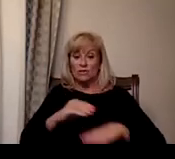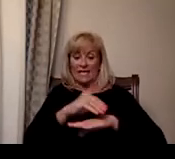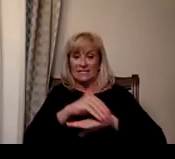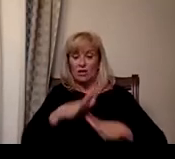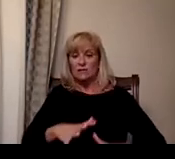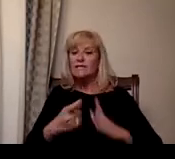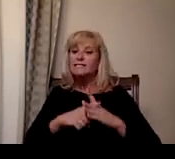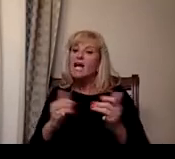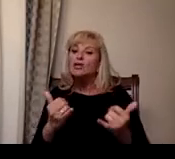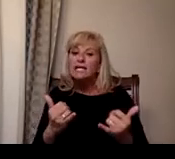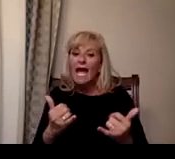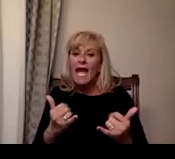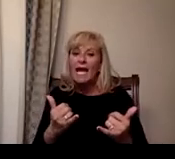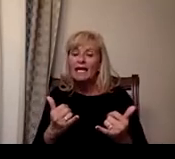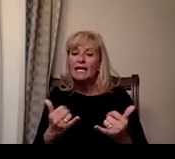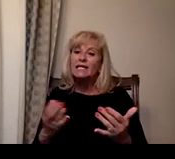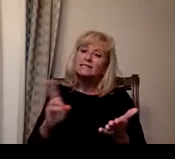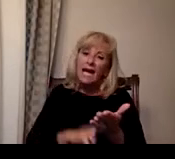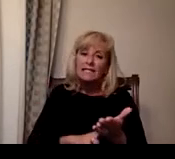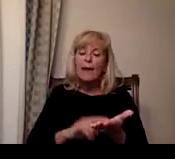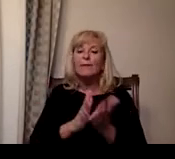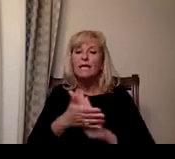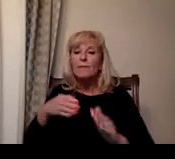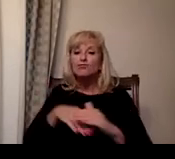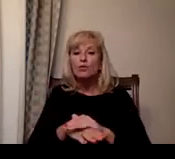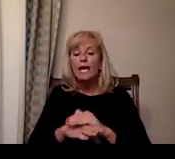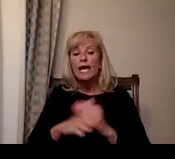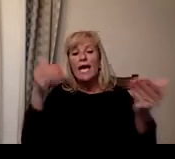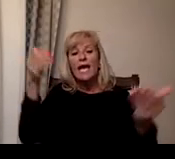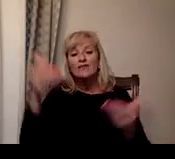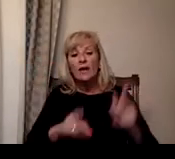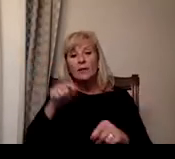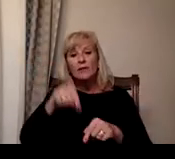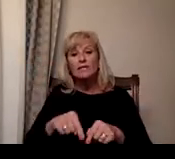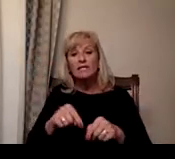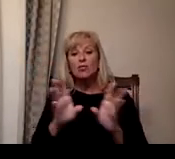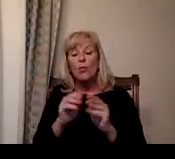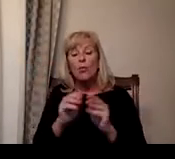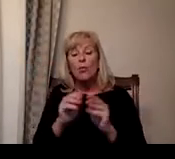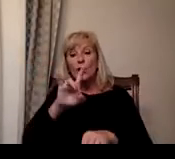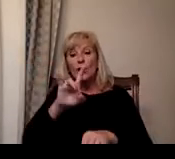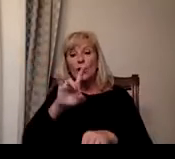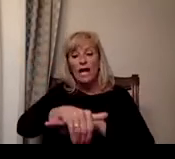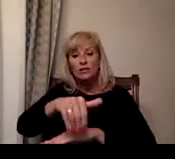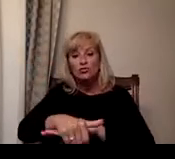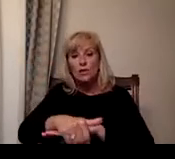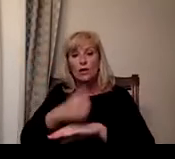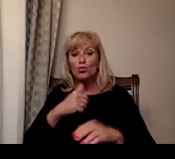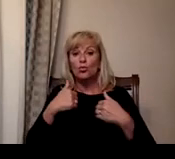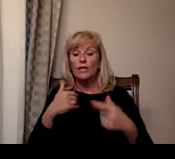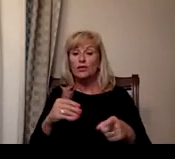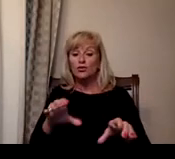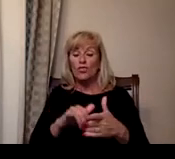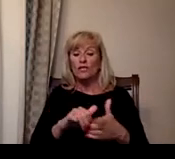today, get enrolled, and then invite a few people on the webinar tonight at 8 o'clock. We have these Tuesdays, Wednesdays, and